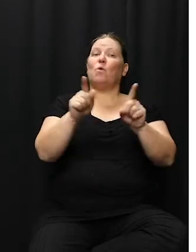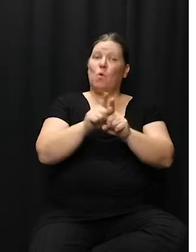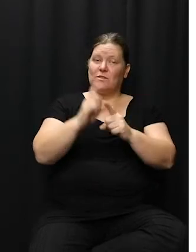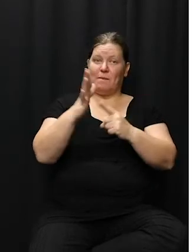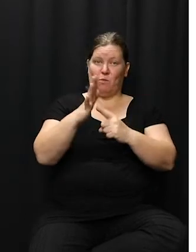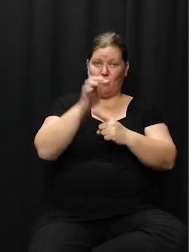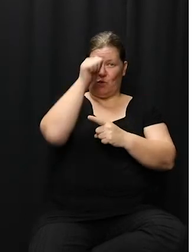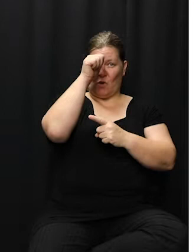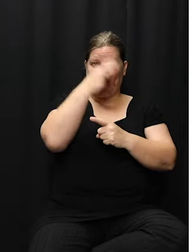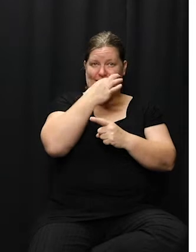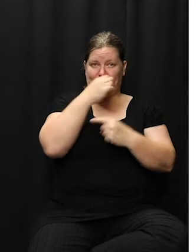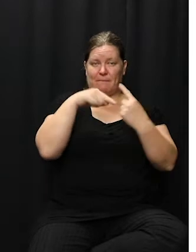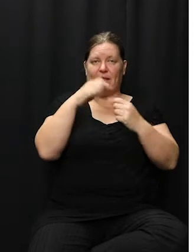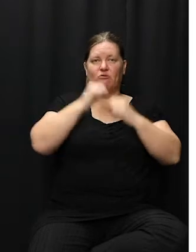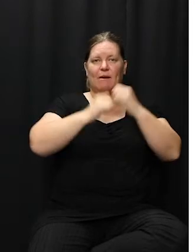rather, can miss that.